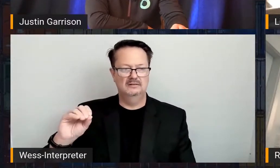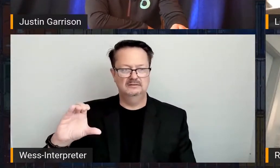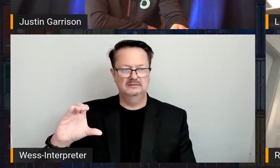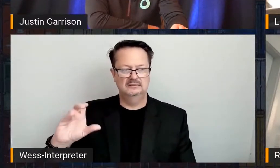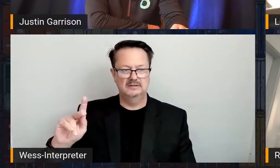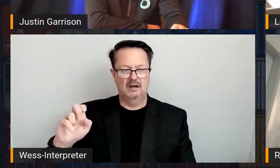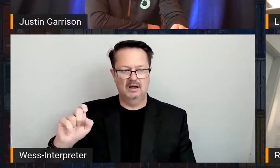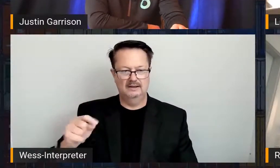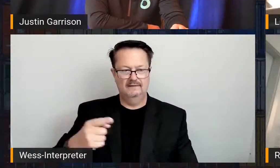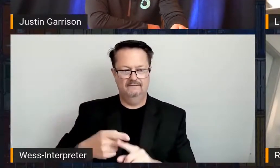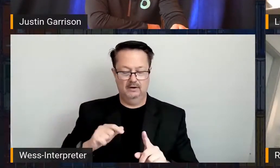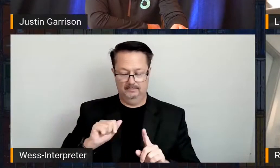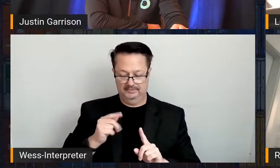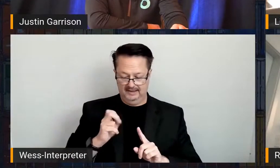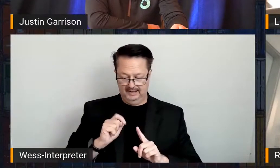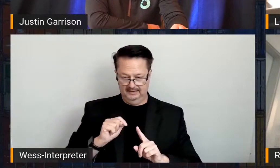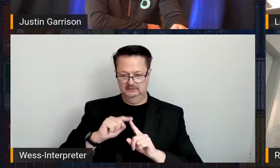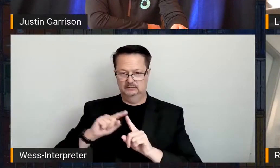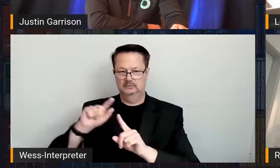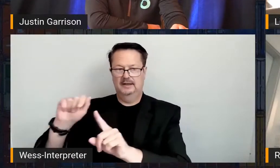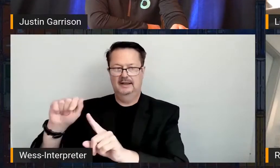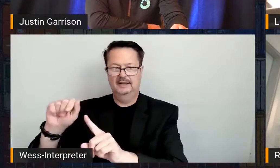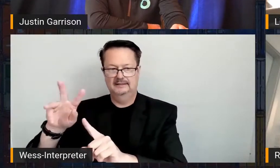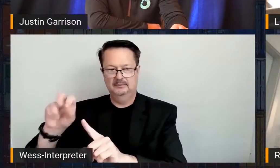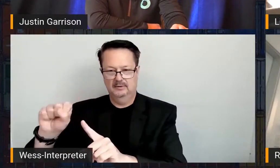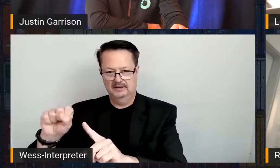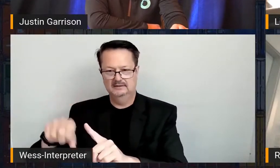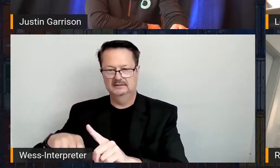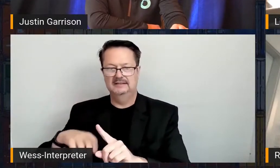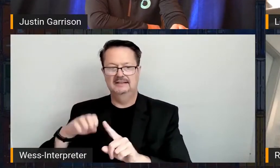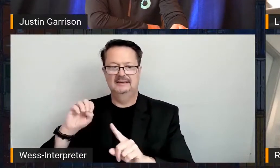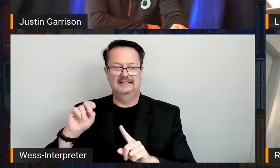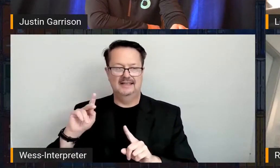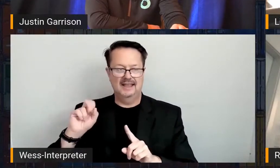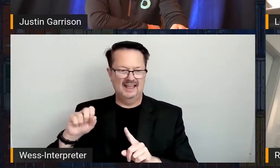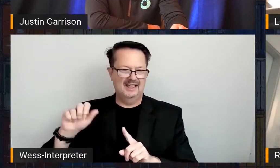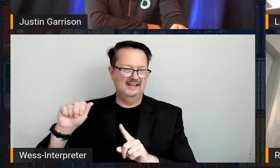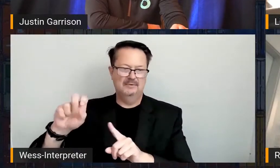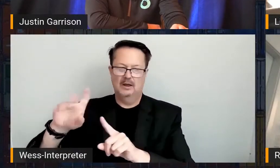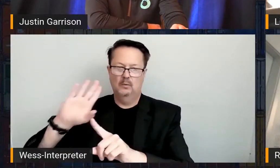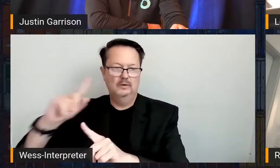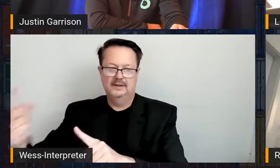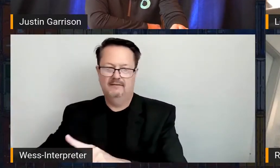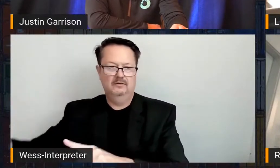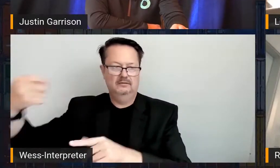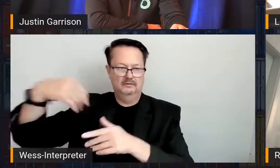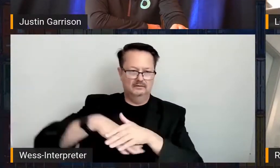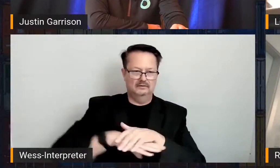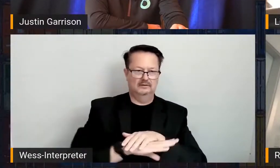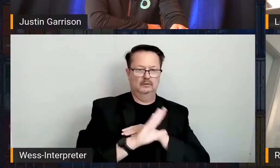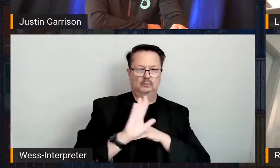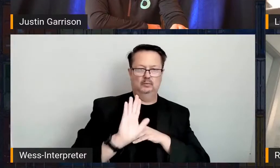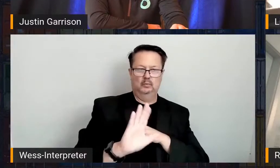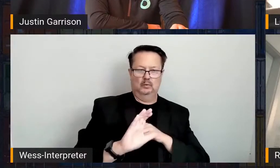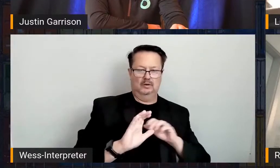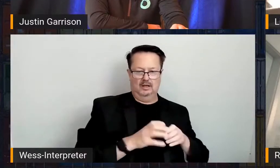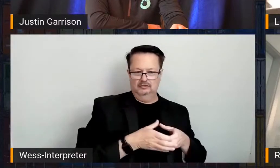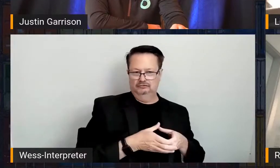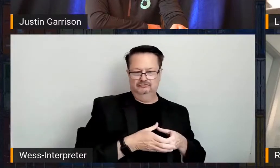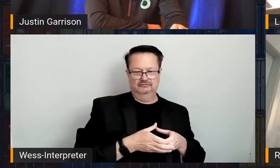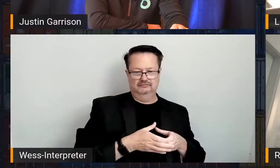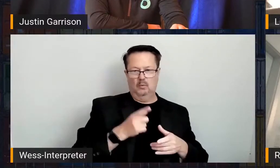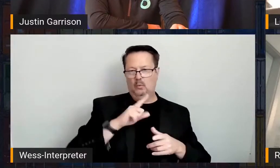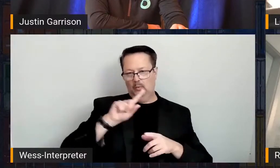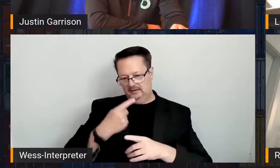Cloud. So EKS or AWS will never reach inside of your cluster and initiate a connection or